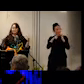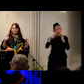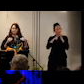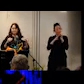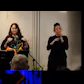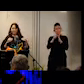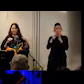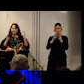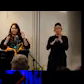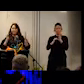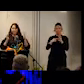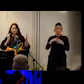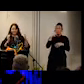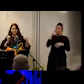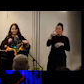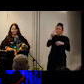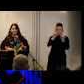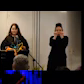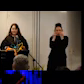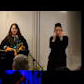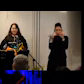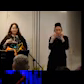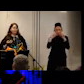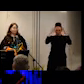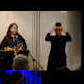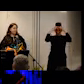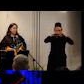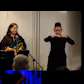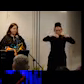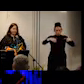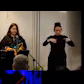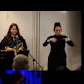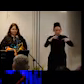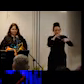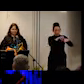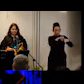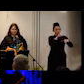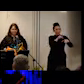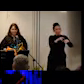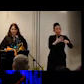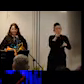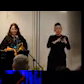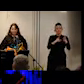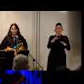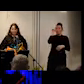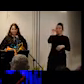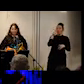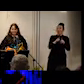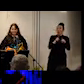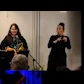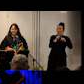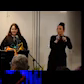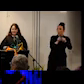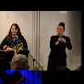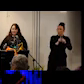region located deep inside the brain, sitting on either side of the brain, and it's an important region for memory and learning. Now, the blue